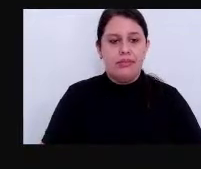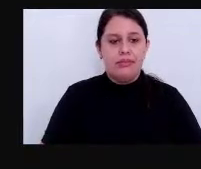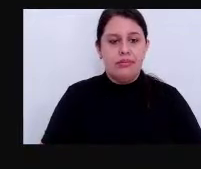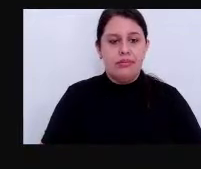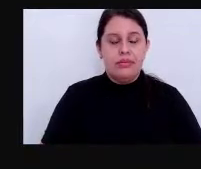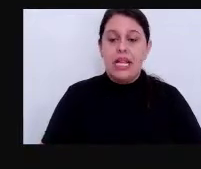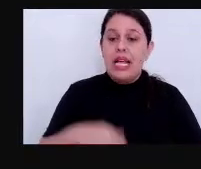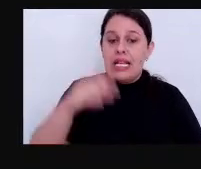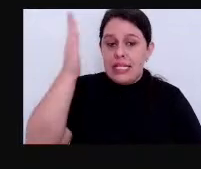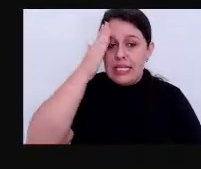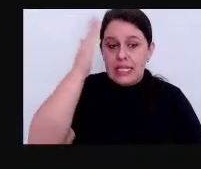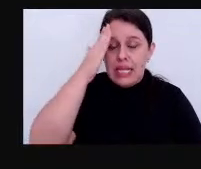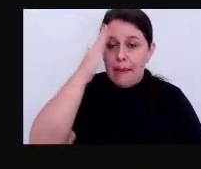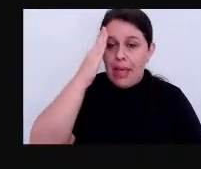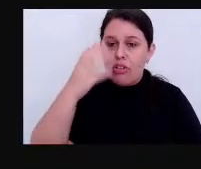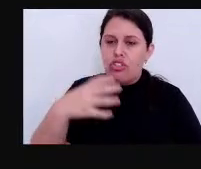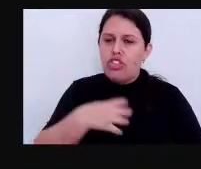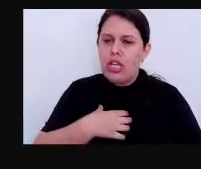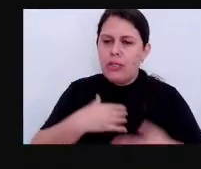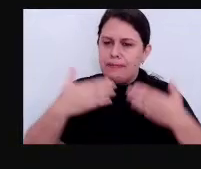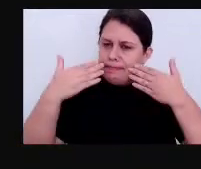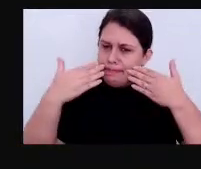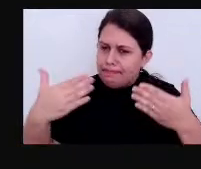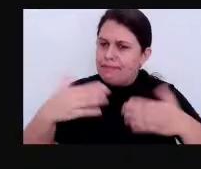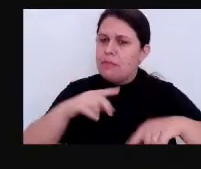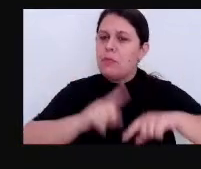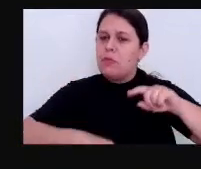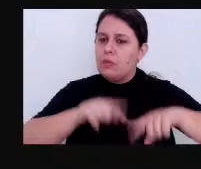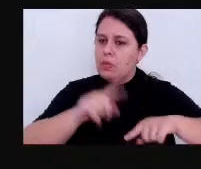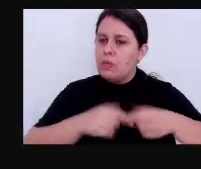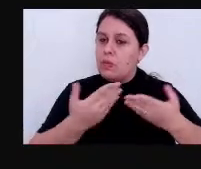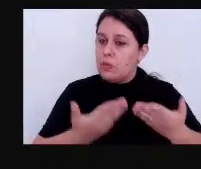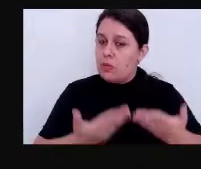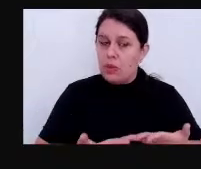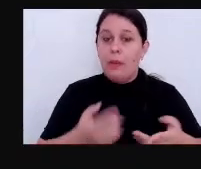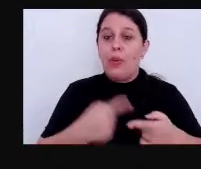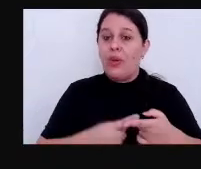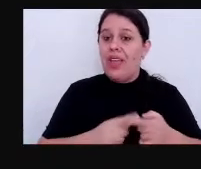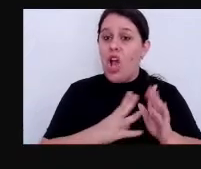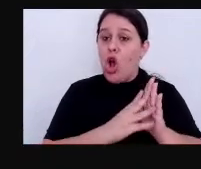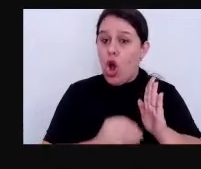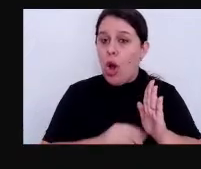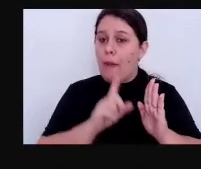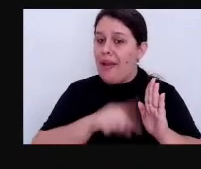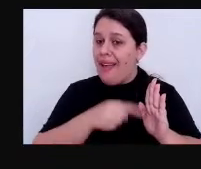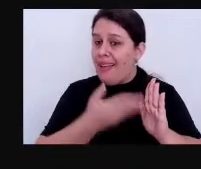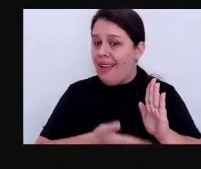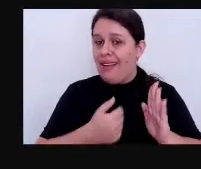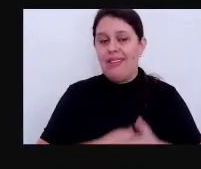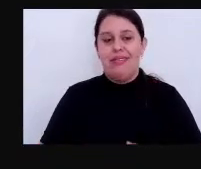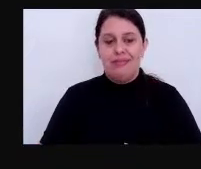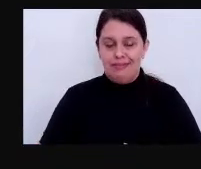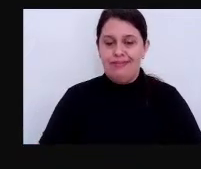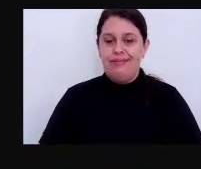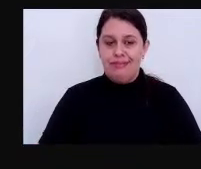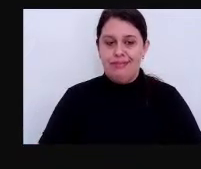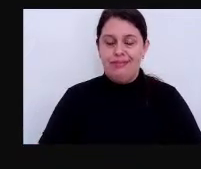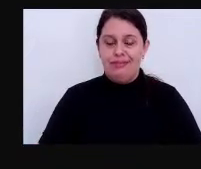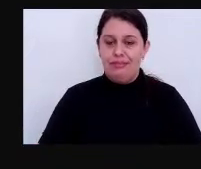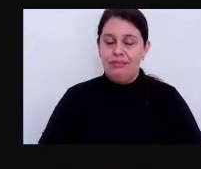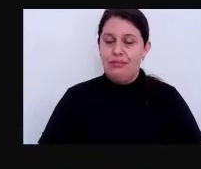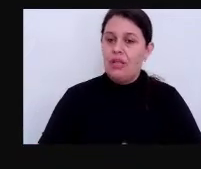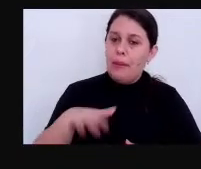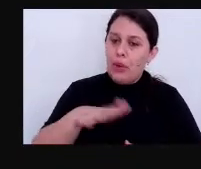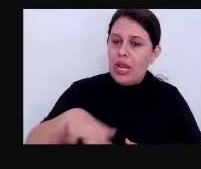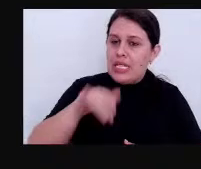Because plagiarism is just, okay, if they ask me to write a paragraph on transportation again, I might just copy